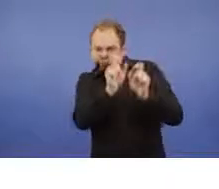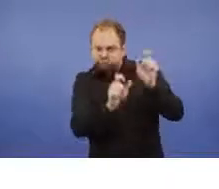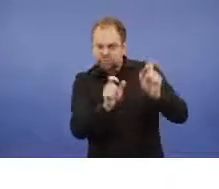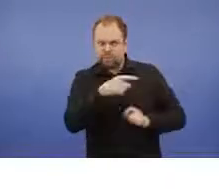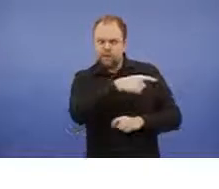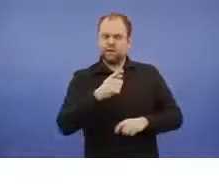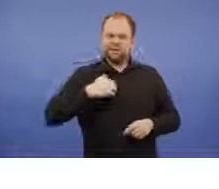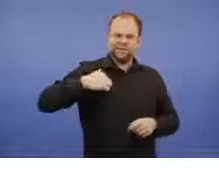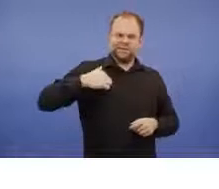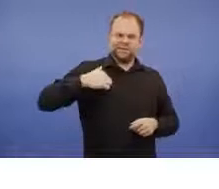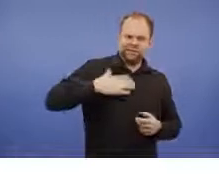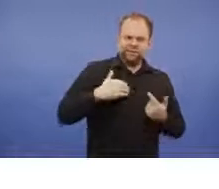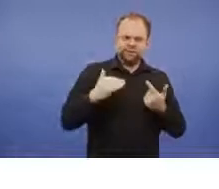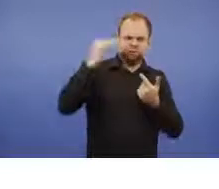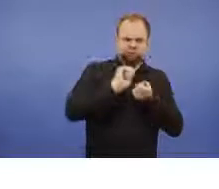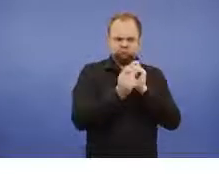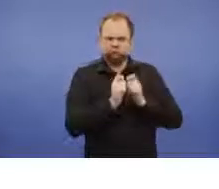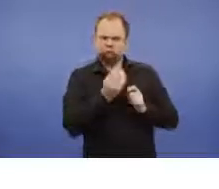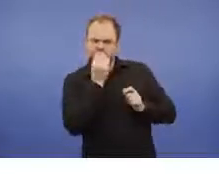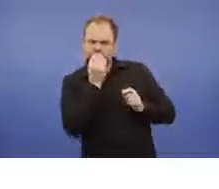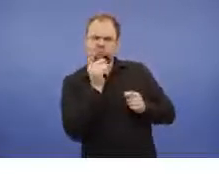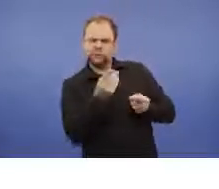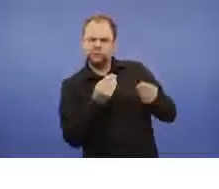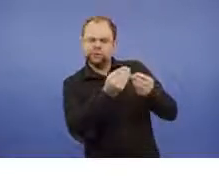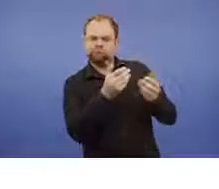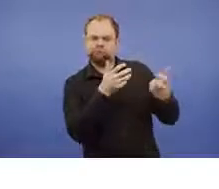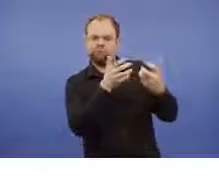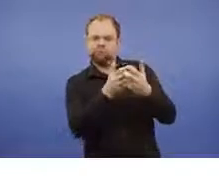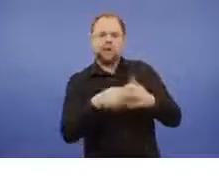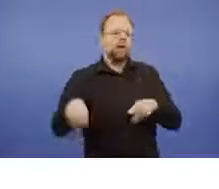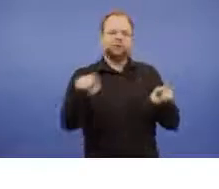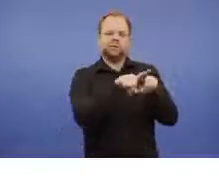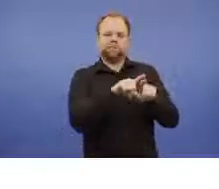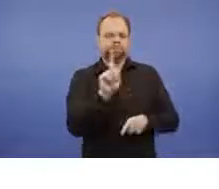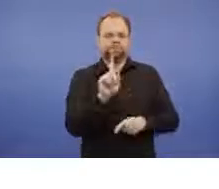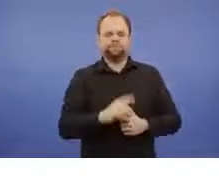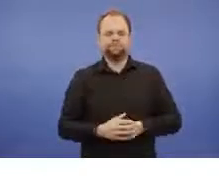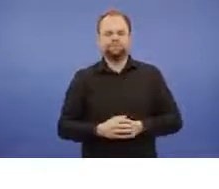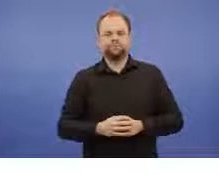of questions, review the sectoral policy tools to be aligned with